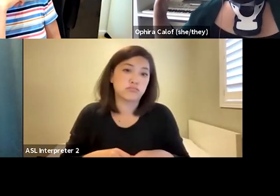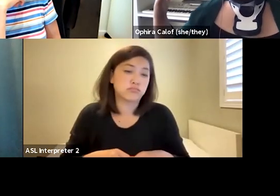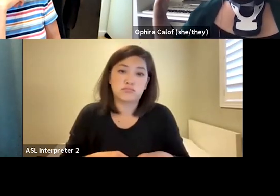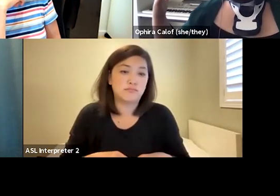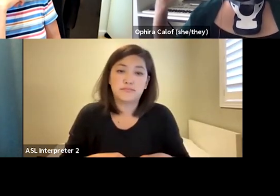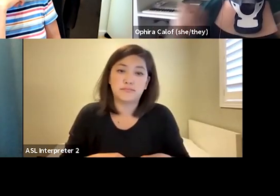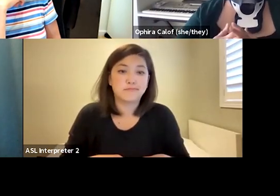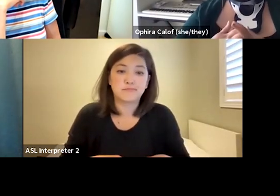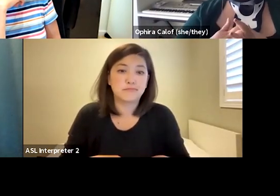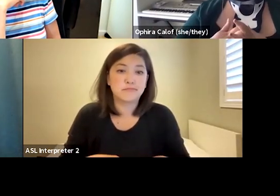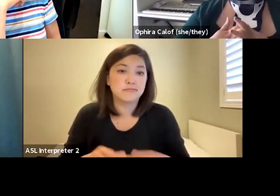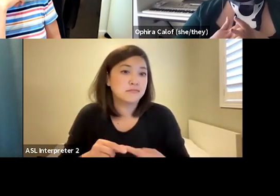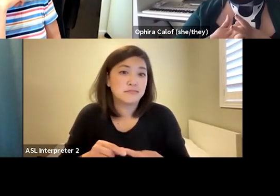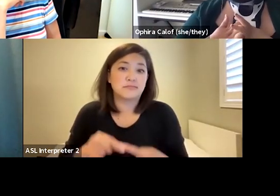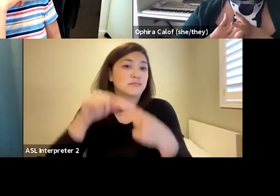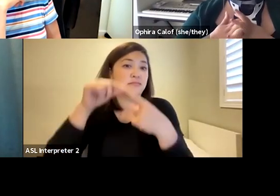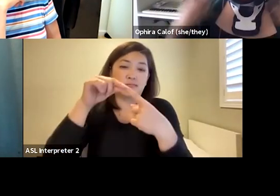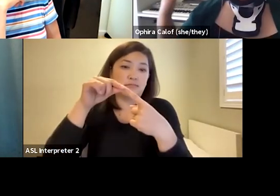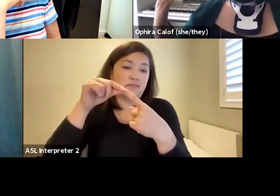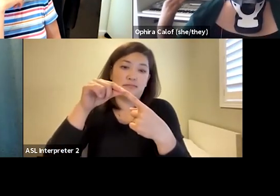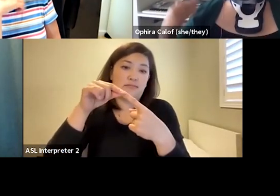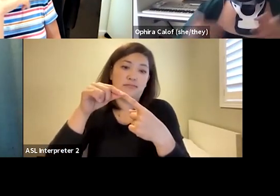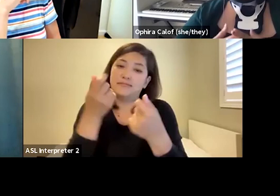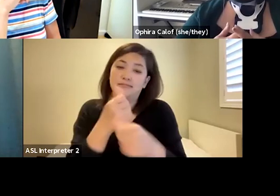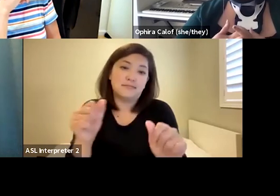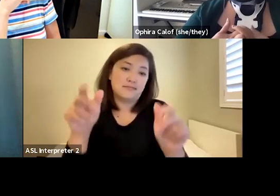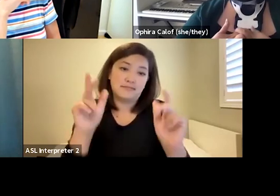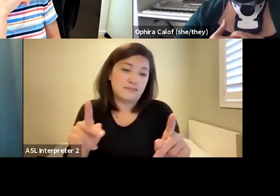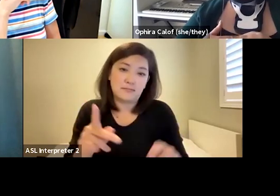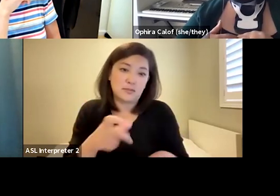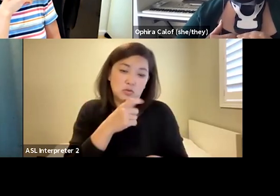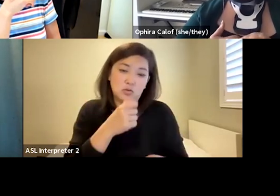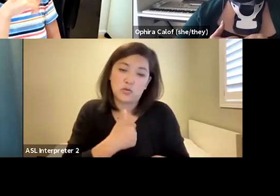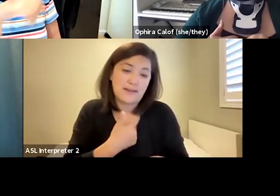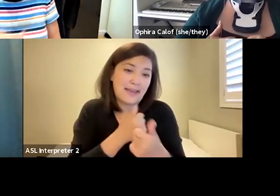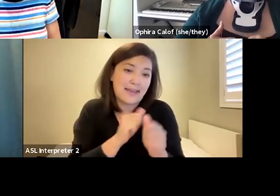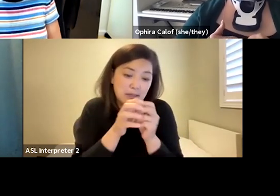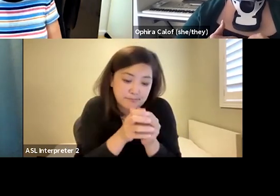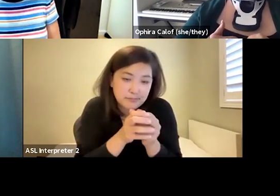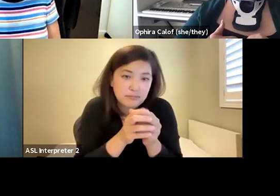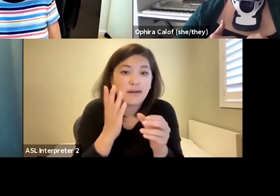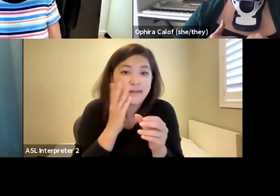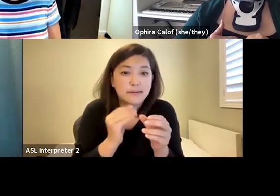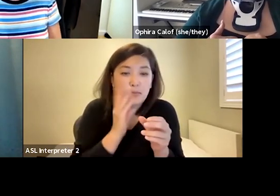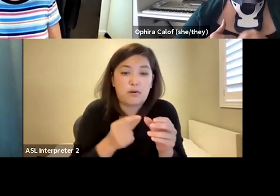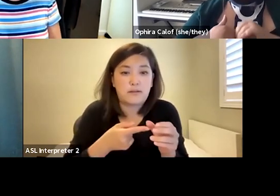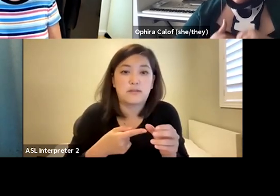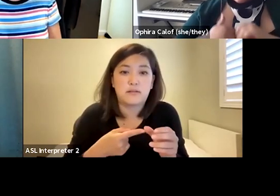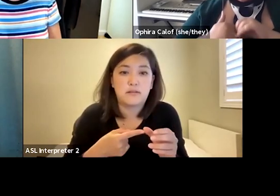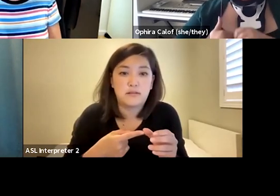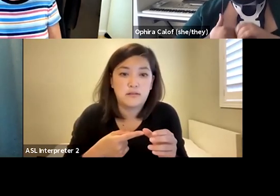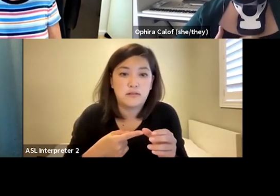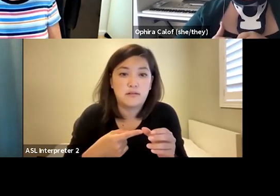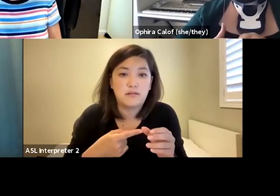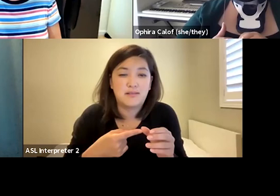Especially for anyone who's bringing any sort of marginalized experience to the table. And it